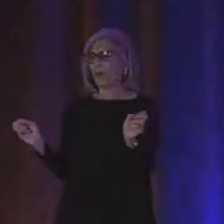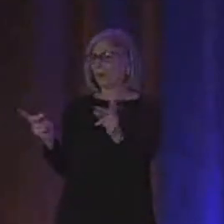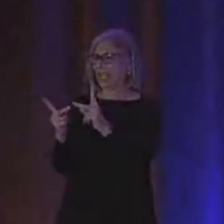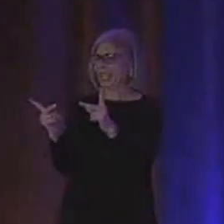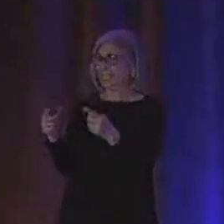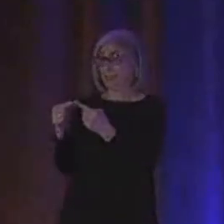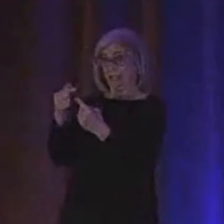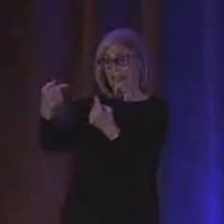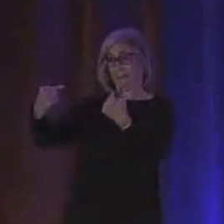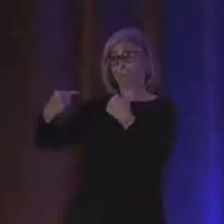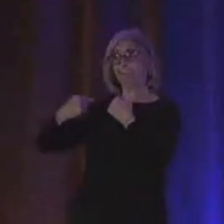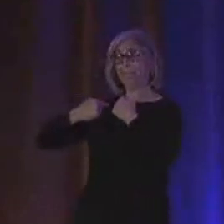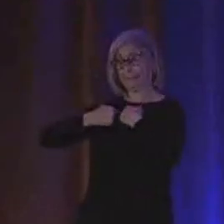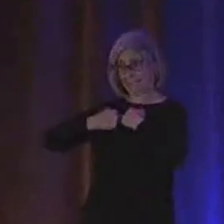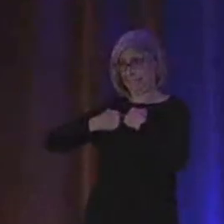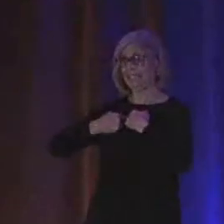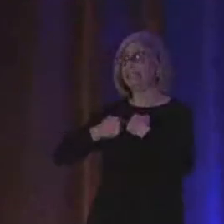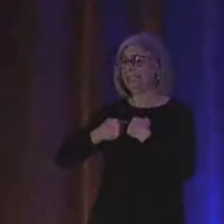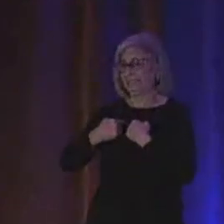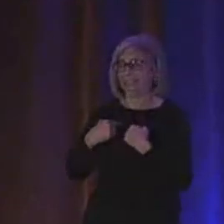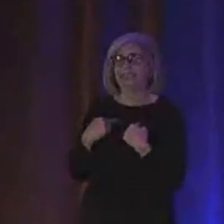Especially me.